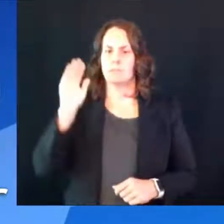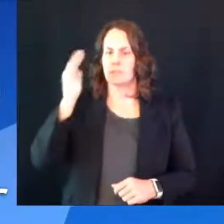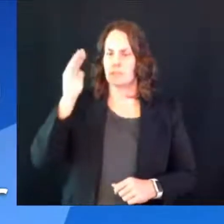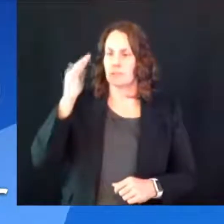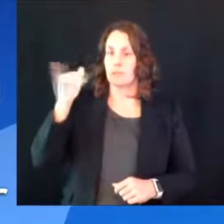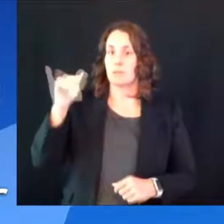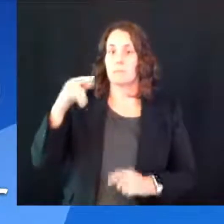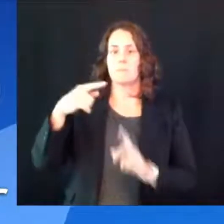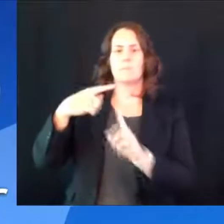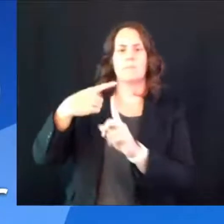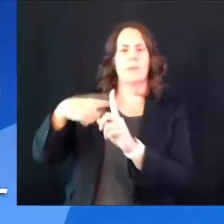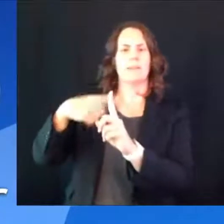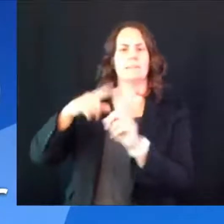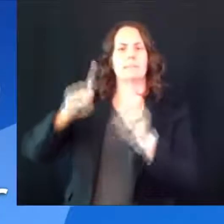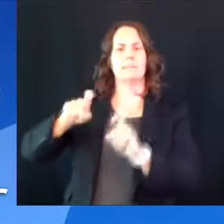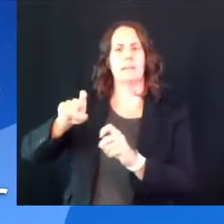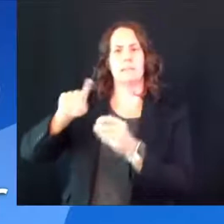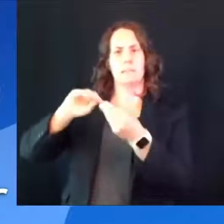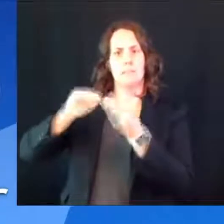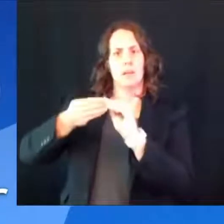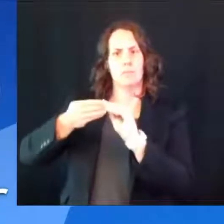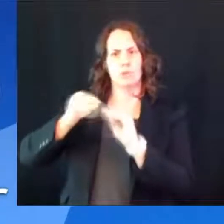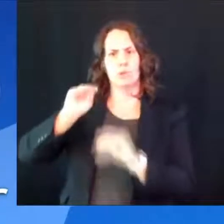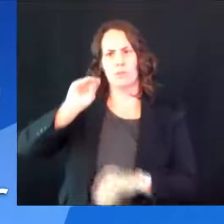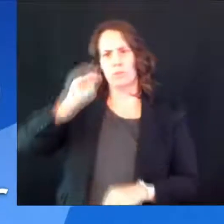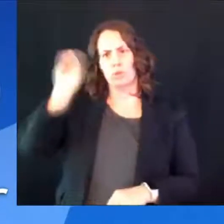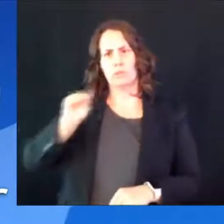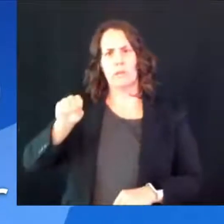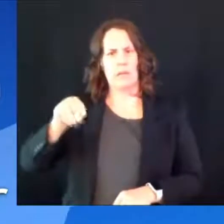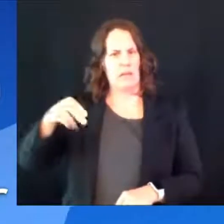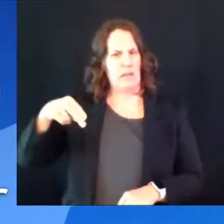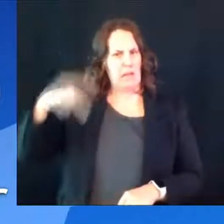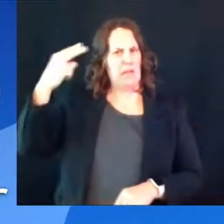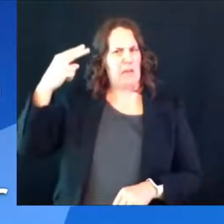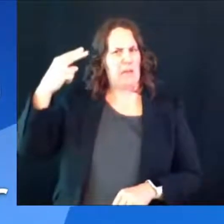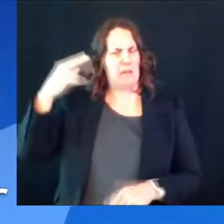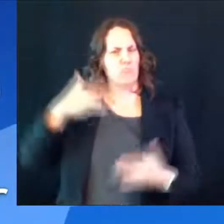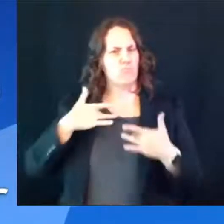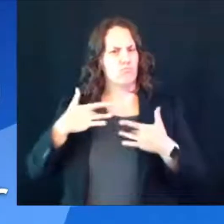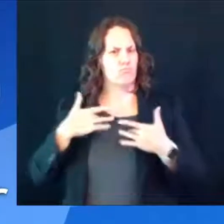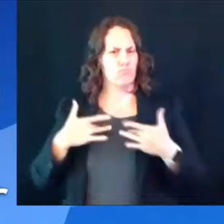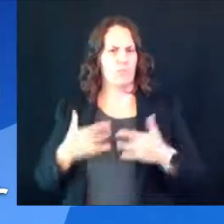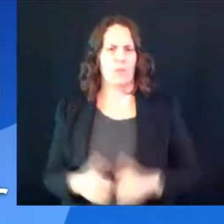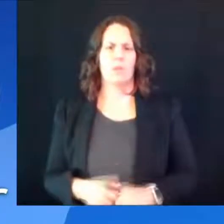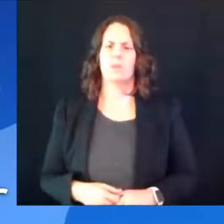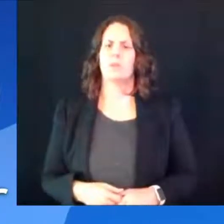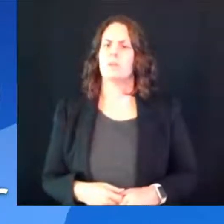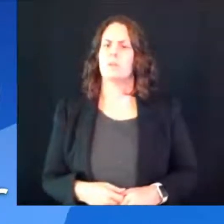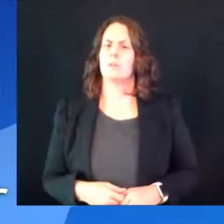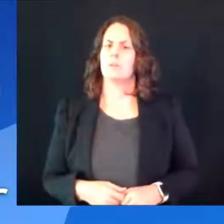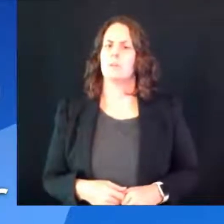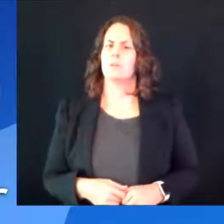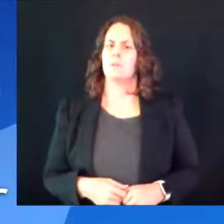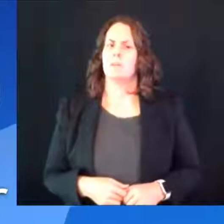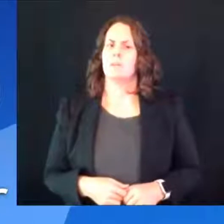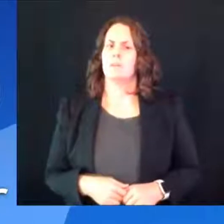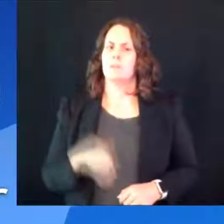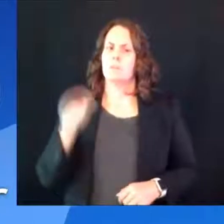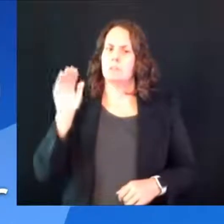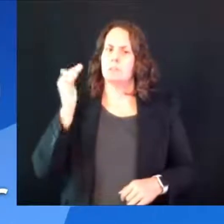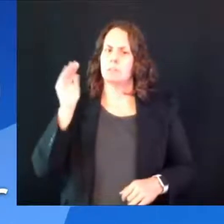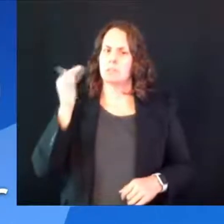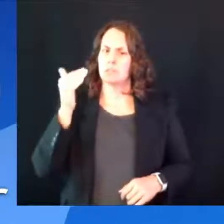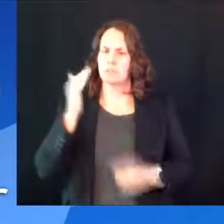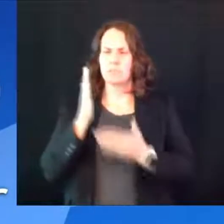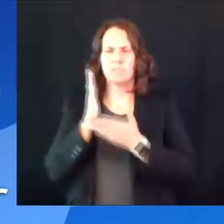And in some places, the raw numbers are still relatively low while having the high rates. I'm wondering if you could speak a little bit to the factors